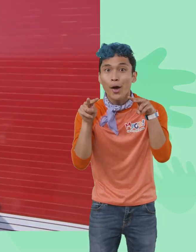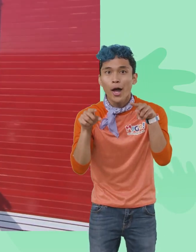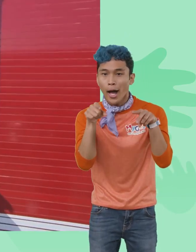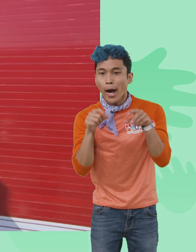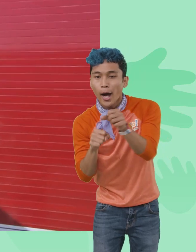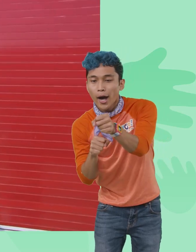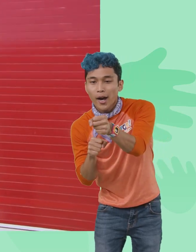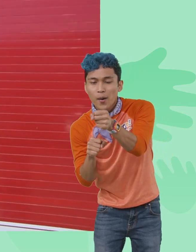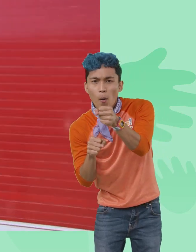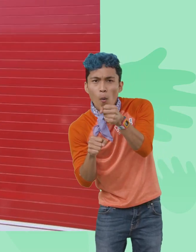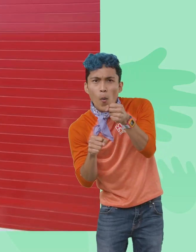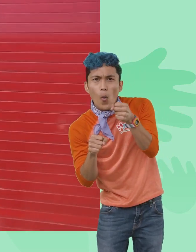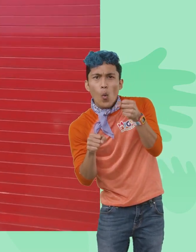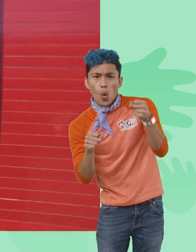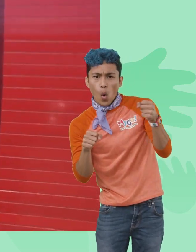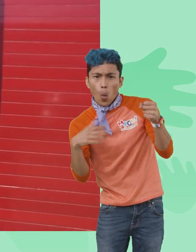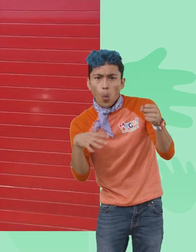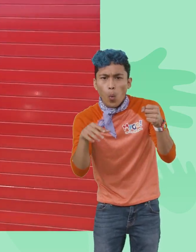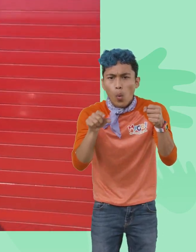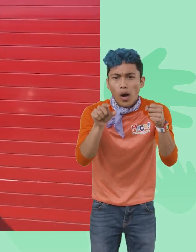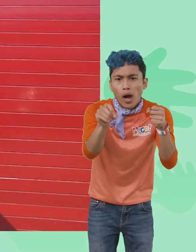Look at inside this little compartment.